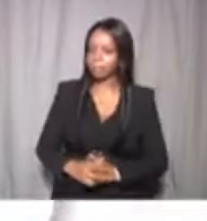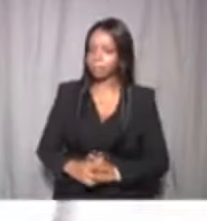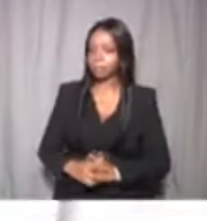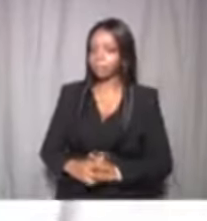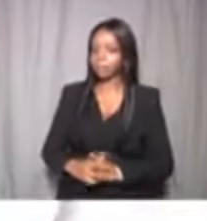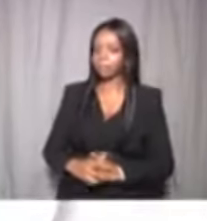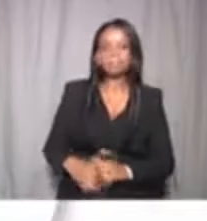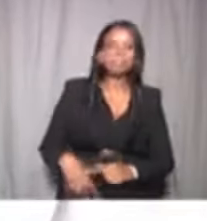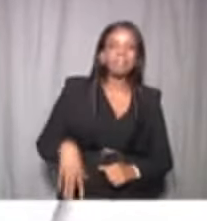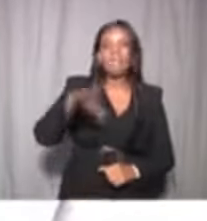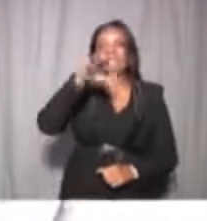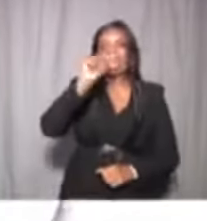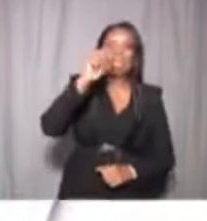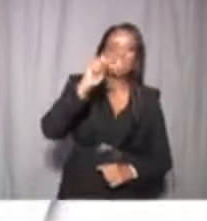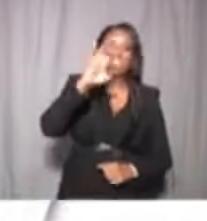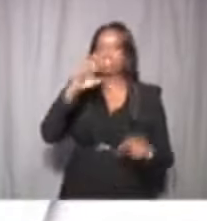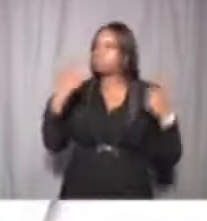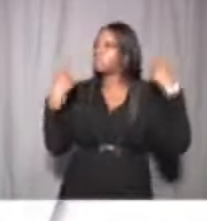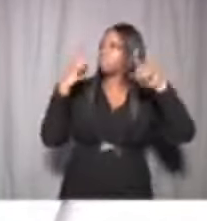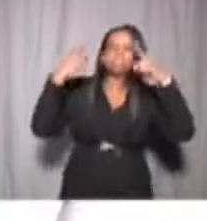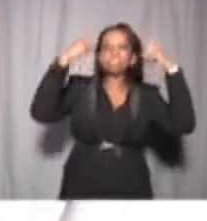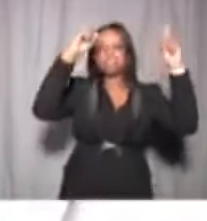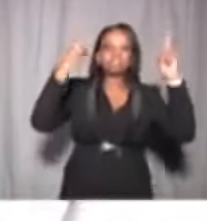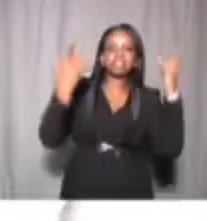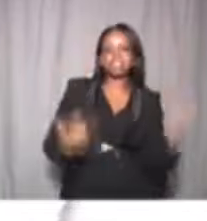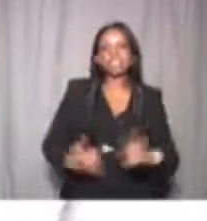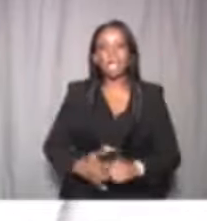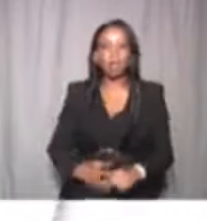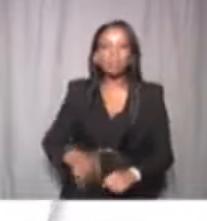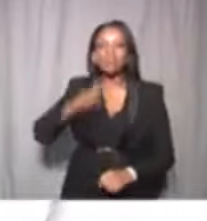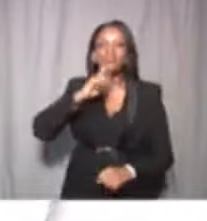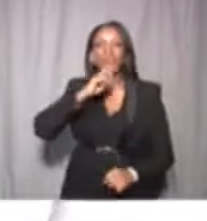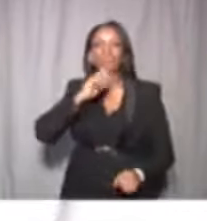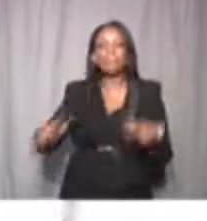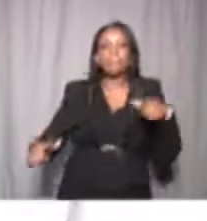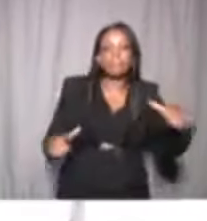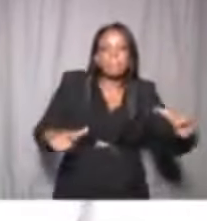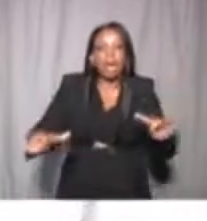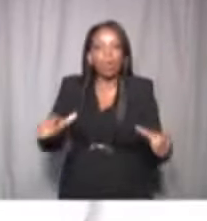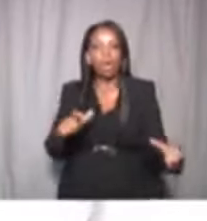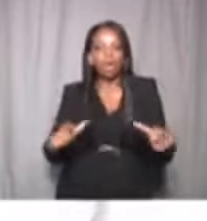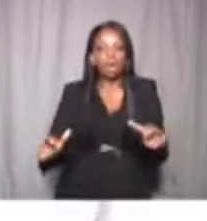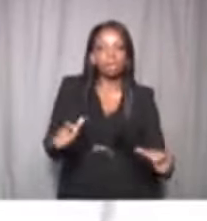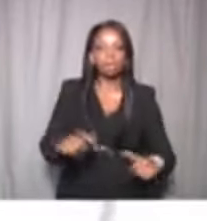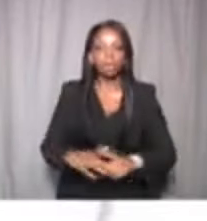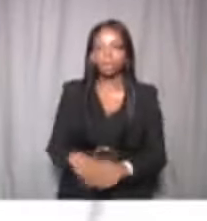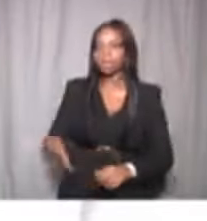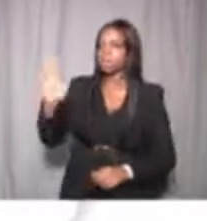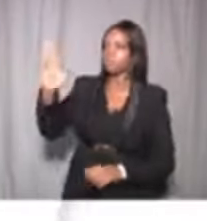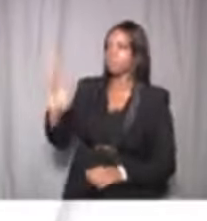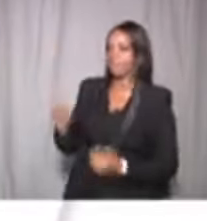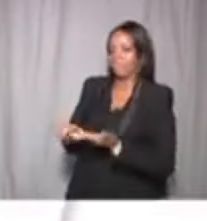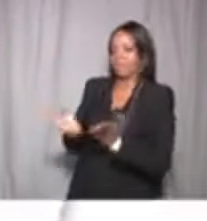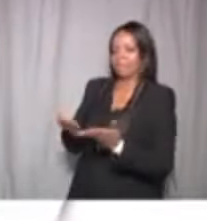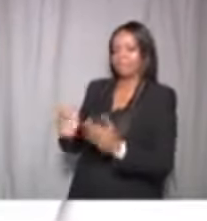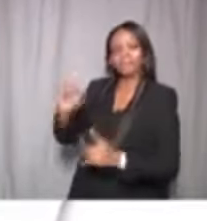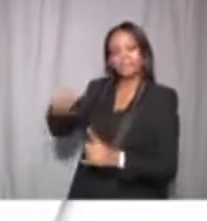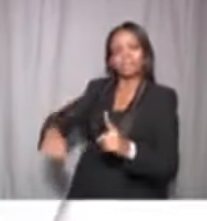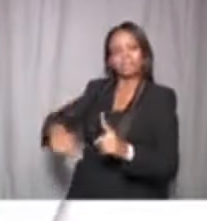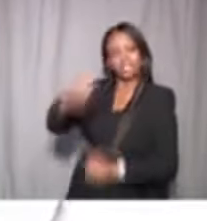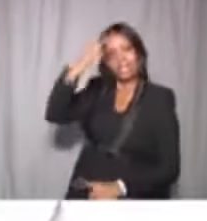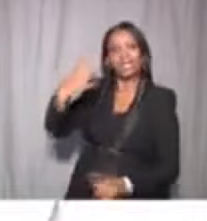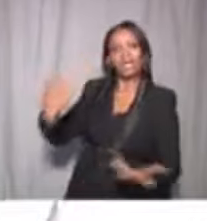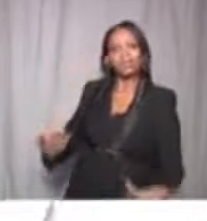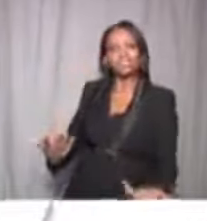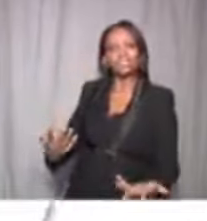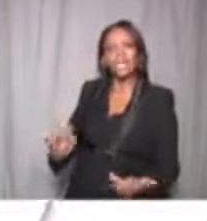The ANC succeed in anarchy. They are losing power. Madam Speaker, these ones must be chucked out. They